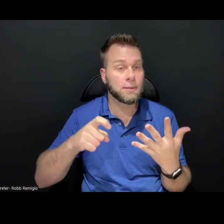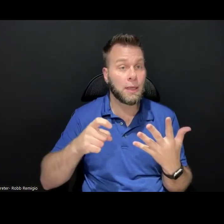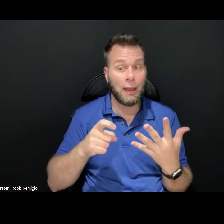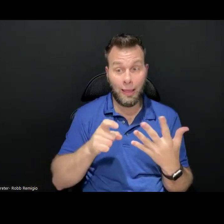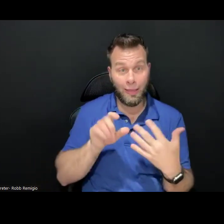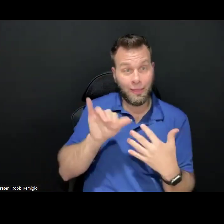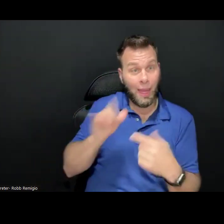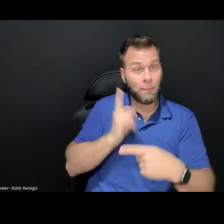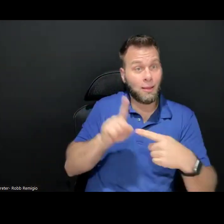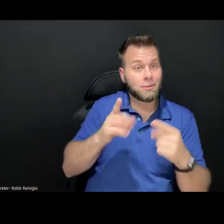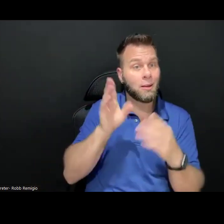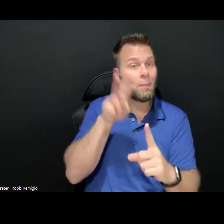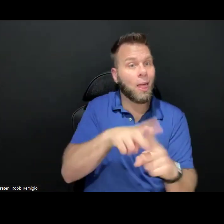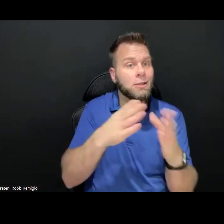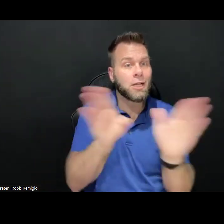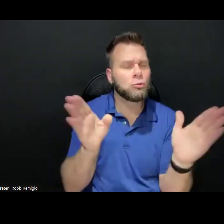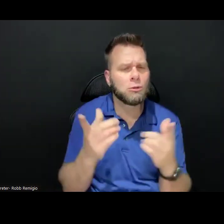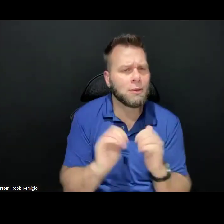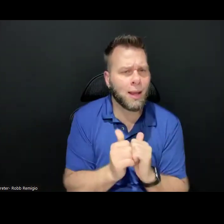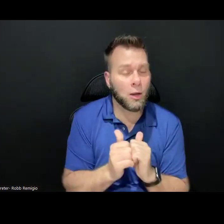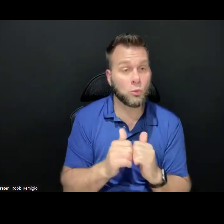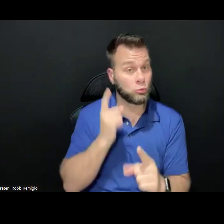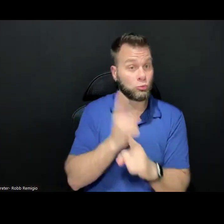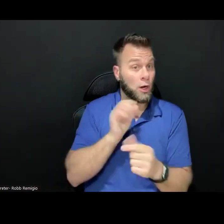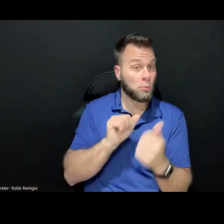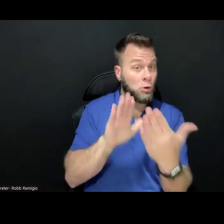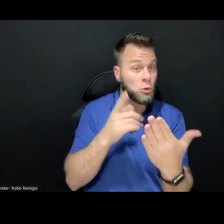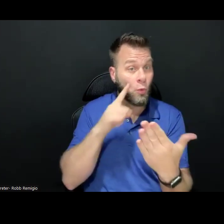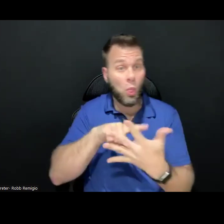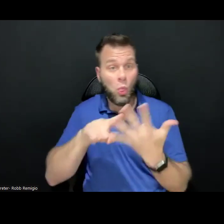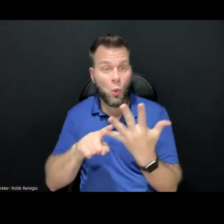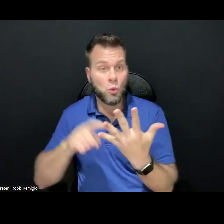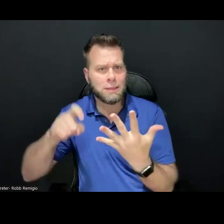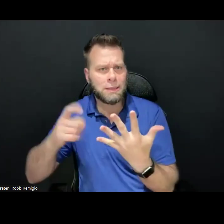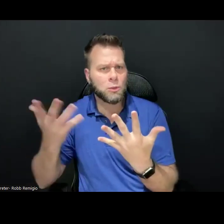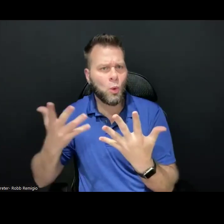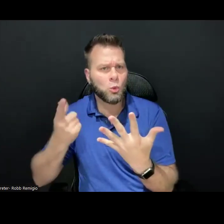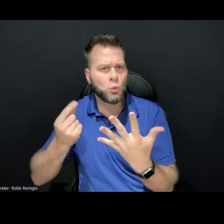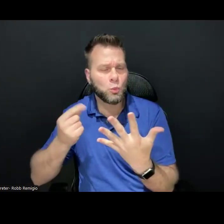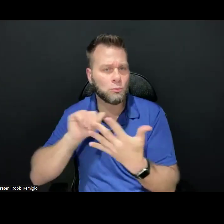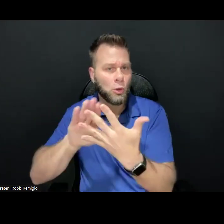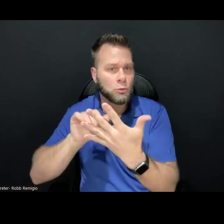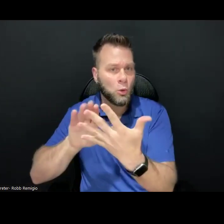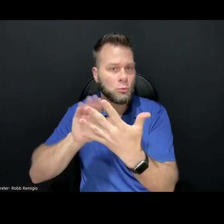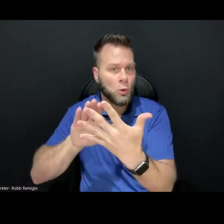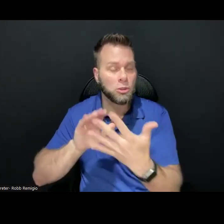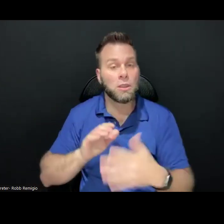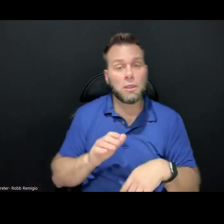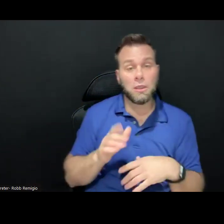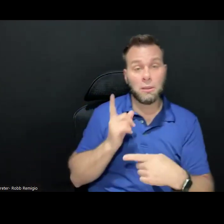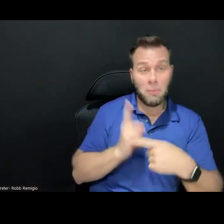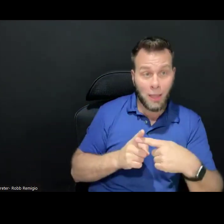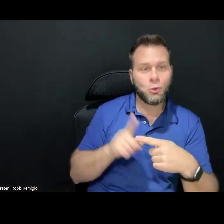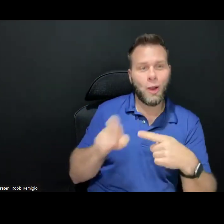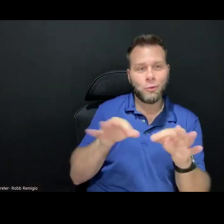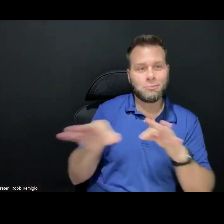context, to then thinking about what's the right approach to address those needs, and then talking about how you're going to measure your progress,